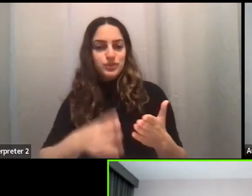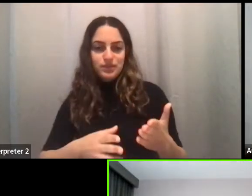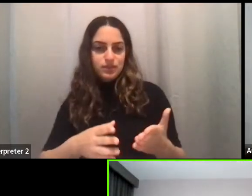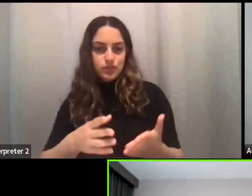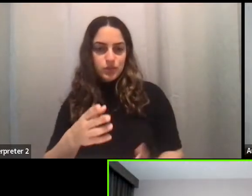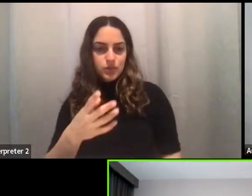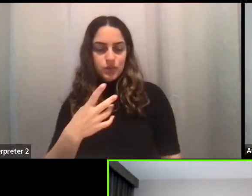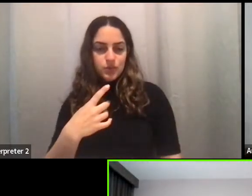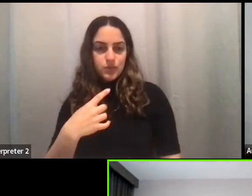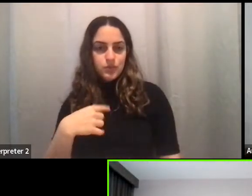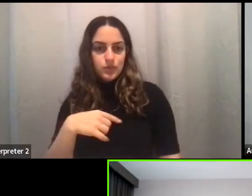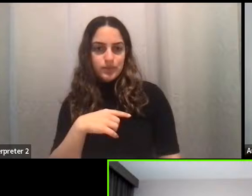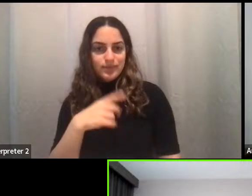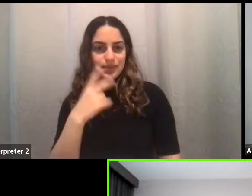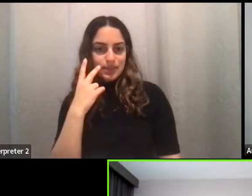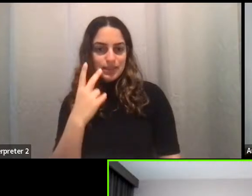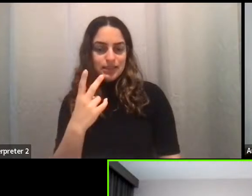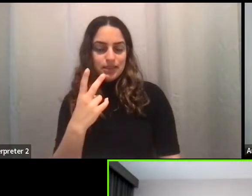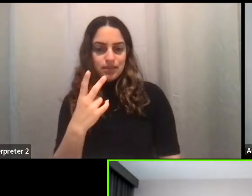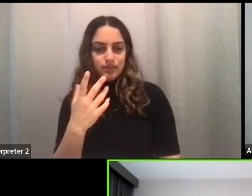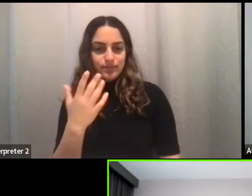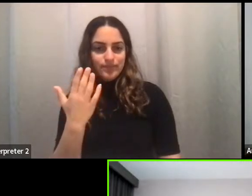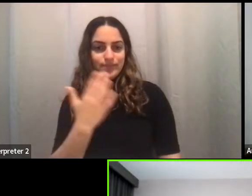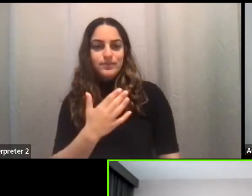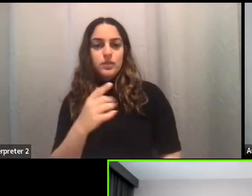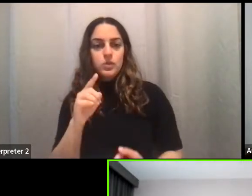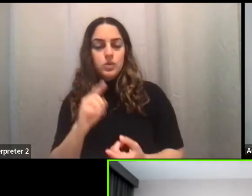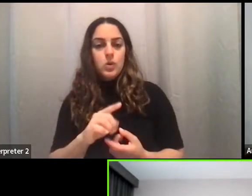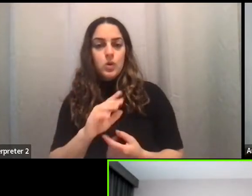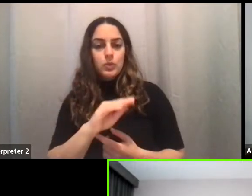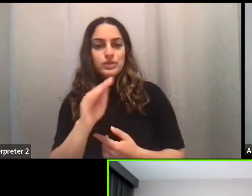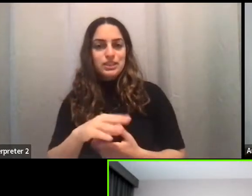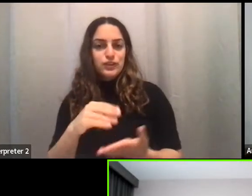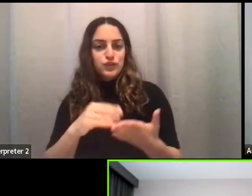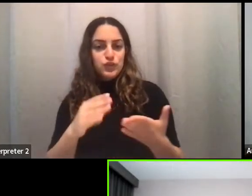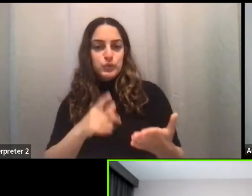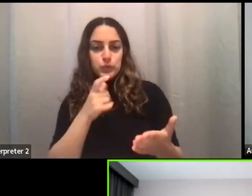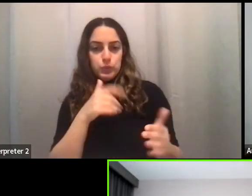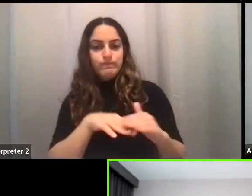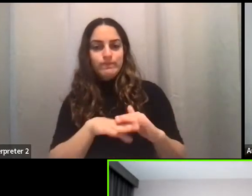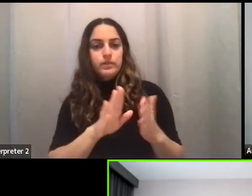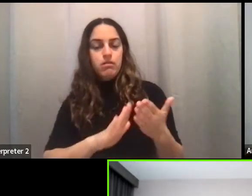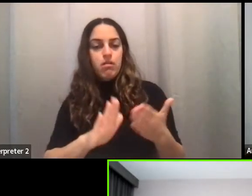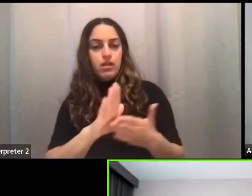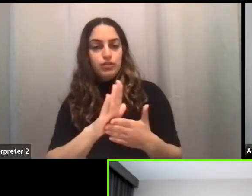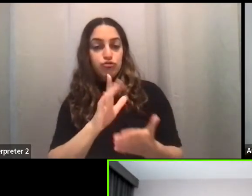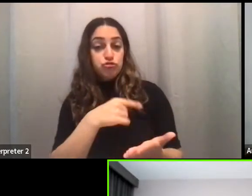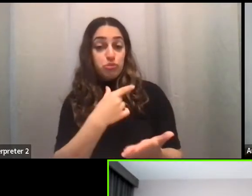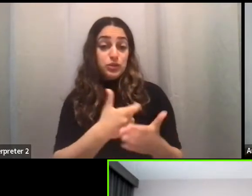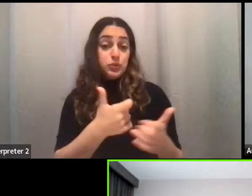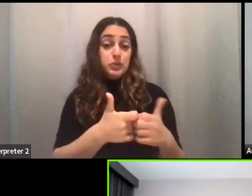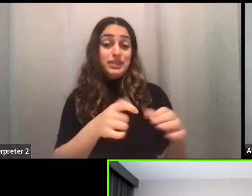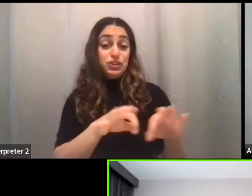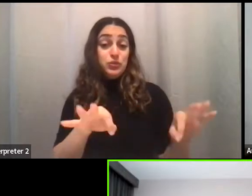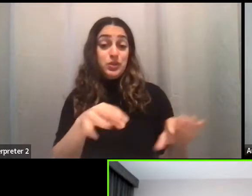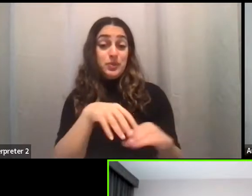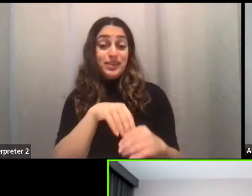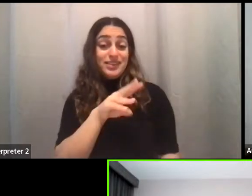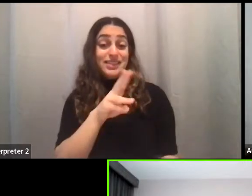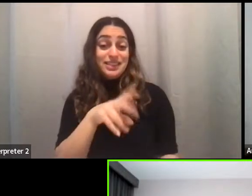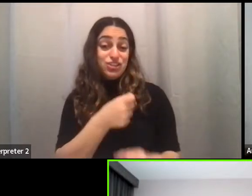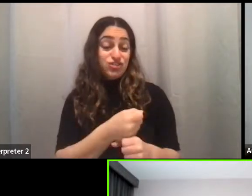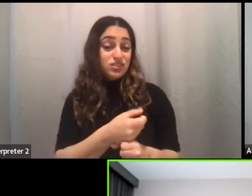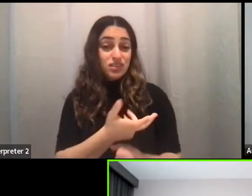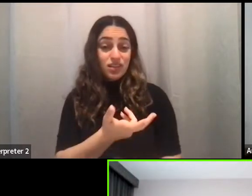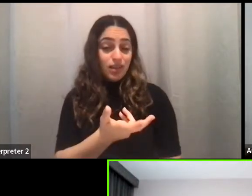that uh an unfortunately low percentage of students who enter college graduate with a degree in six years and these days